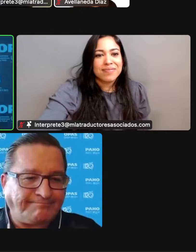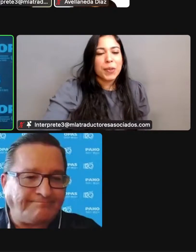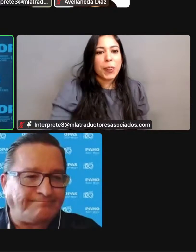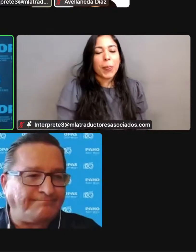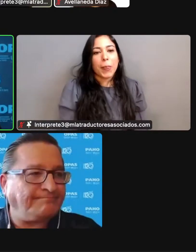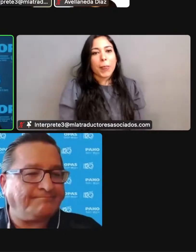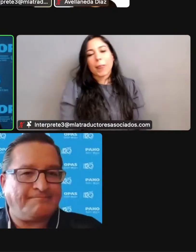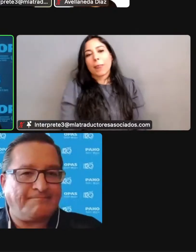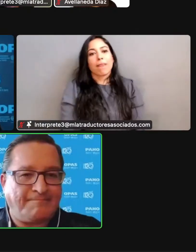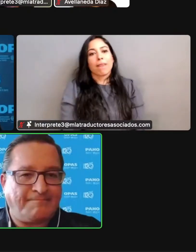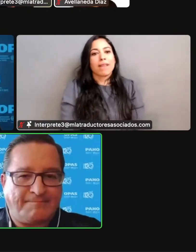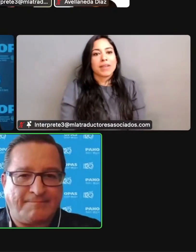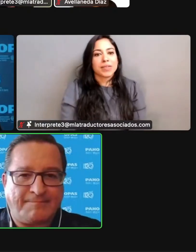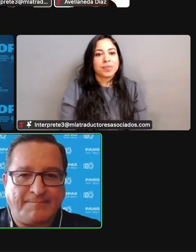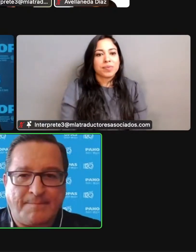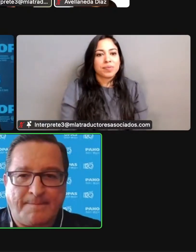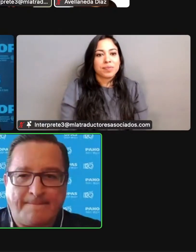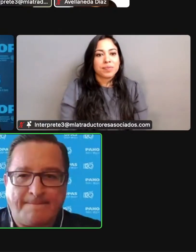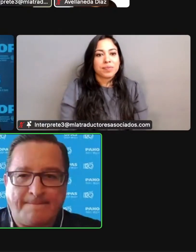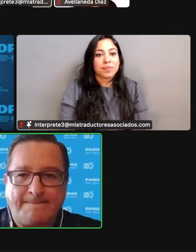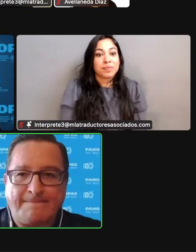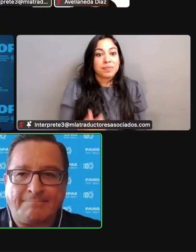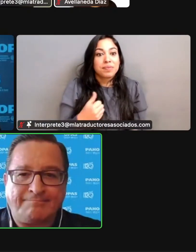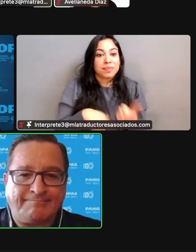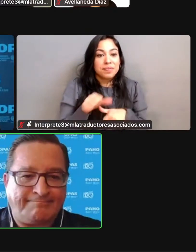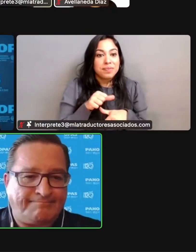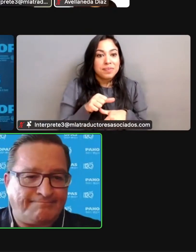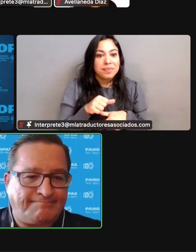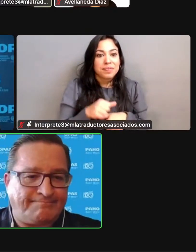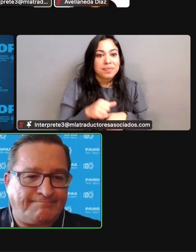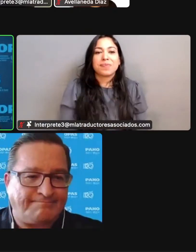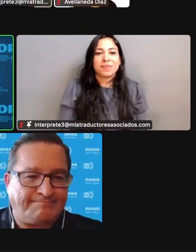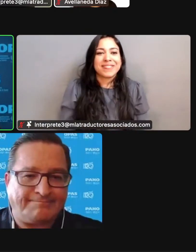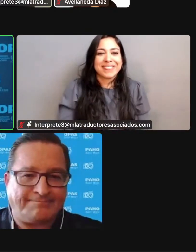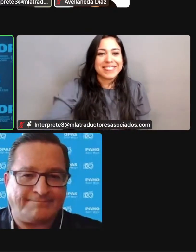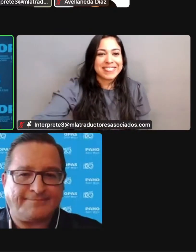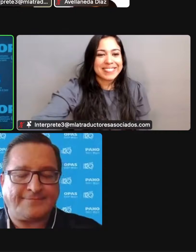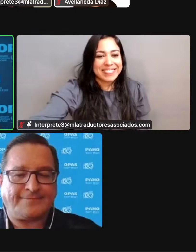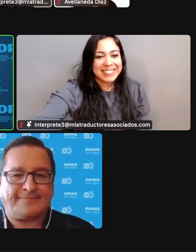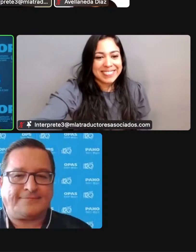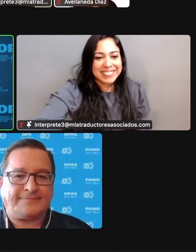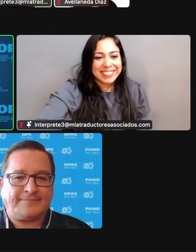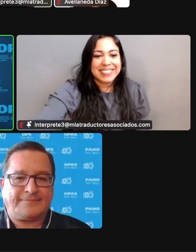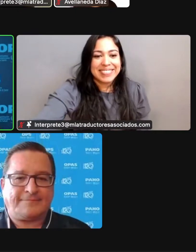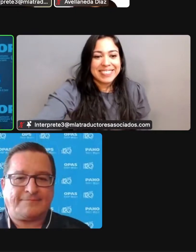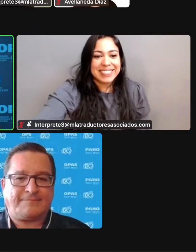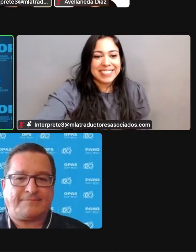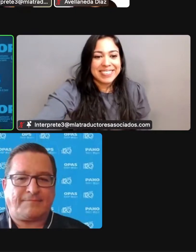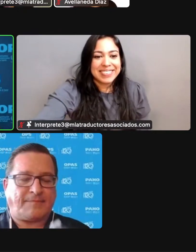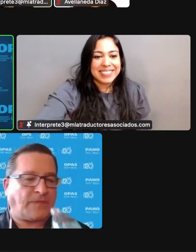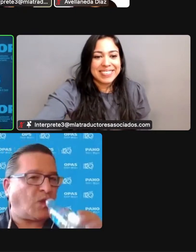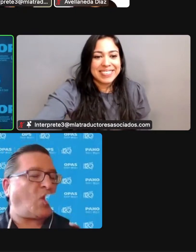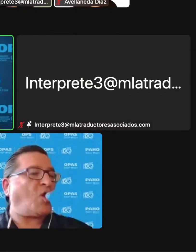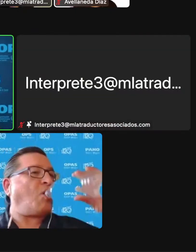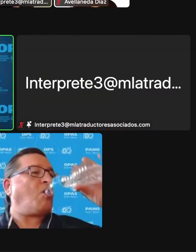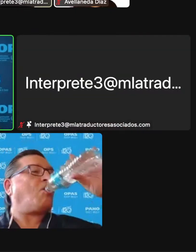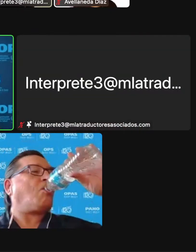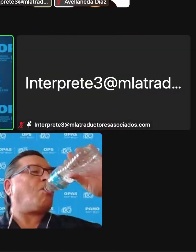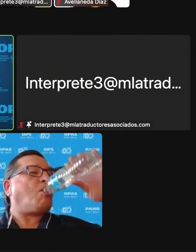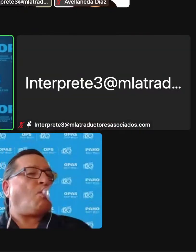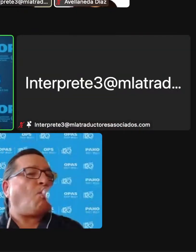Thank you very much, Oscar, for this very complete panorama on time and